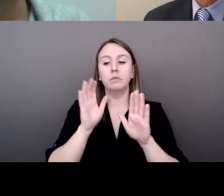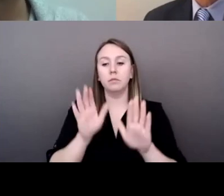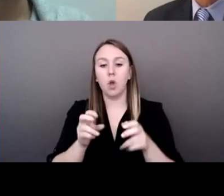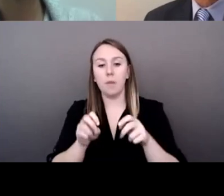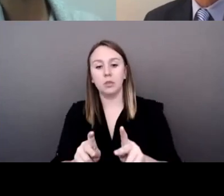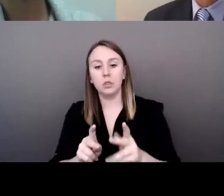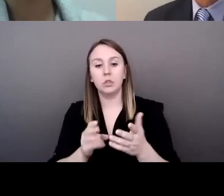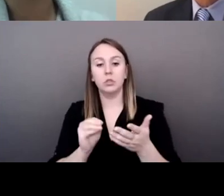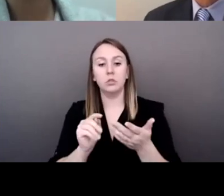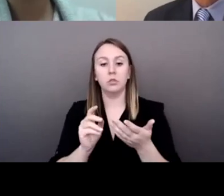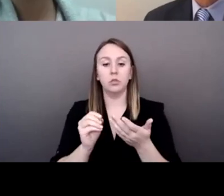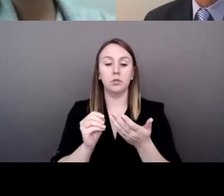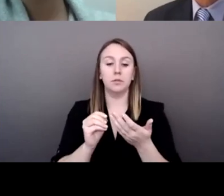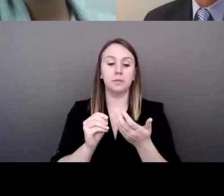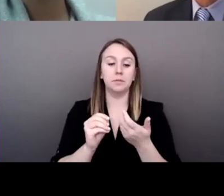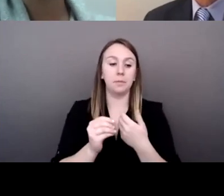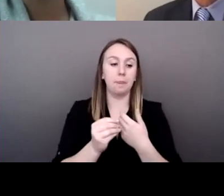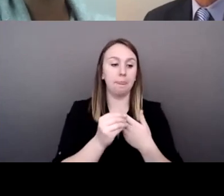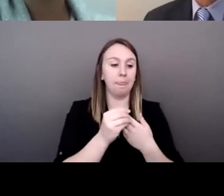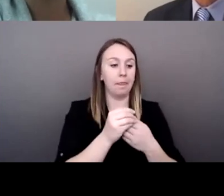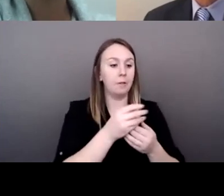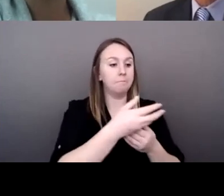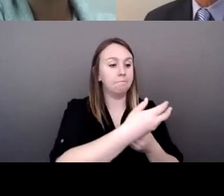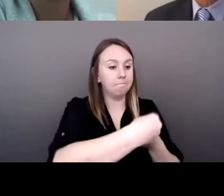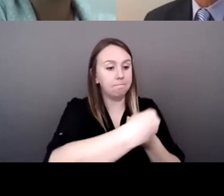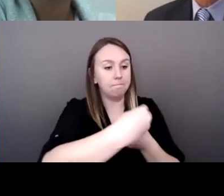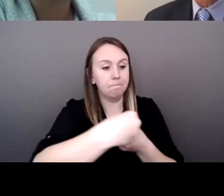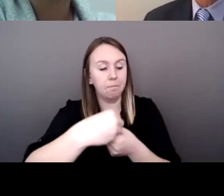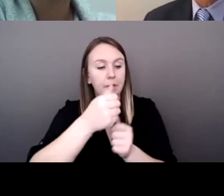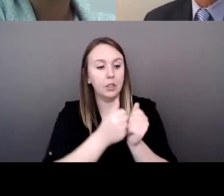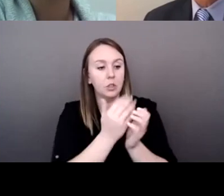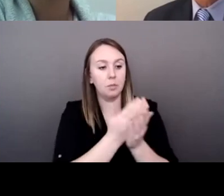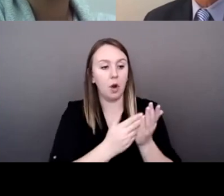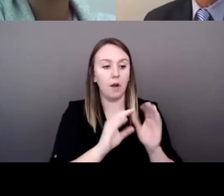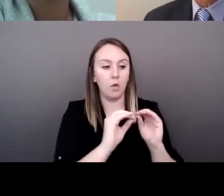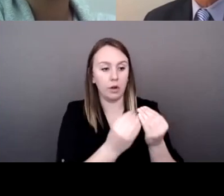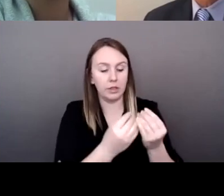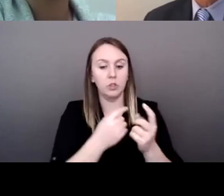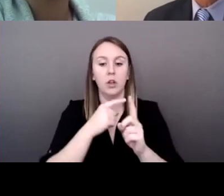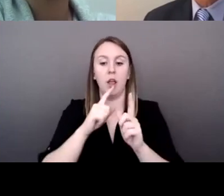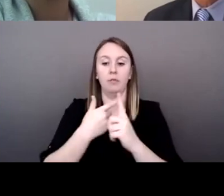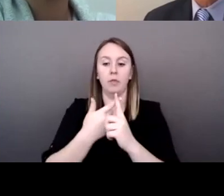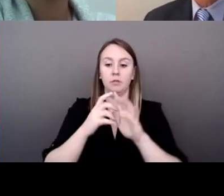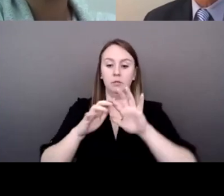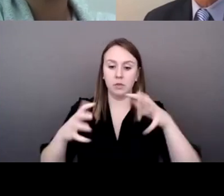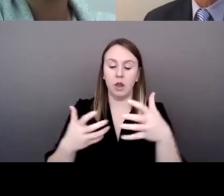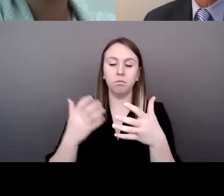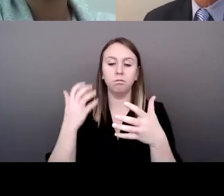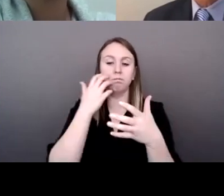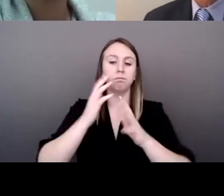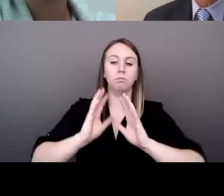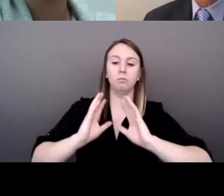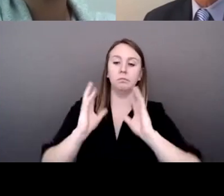of each individual community and then building a very robust response there. Ernie from Stop Violence also talked